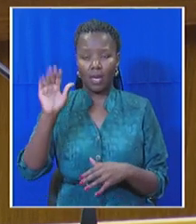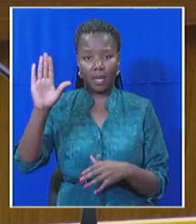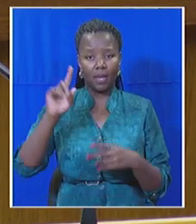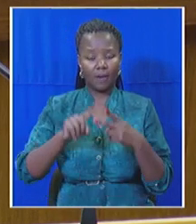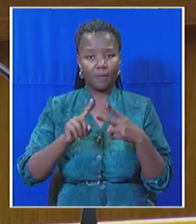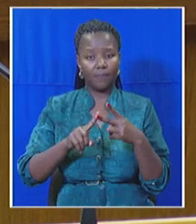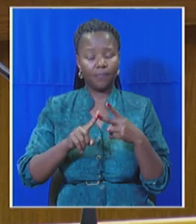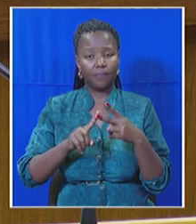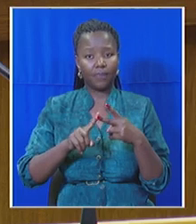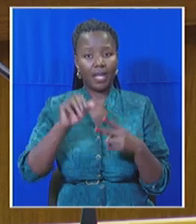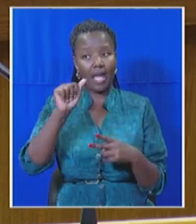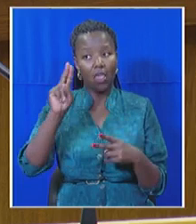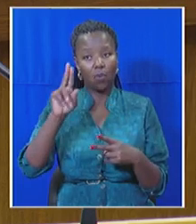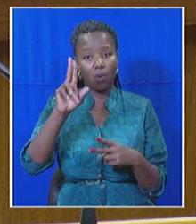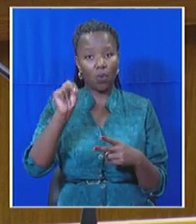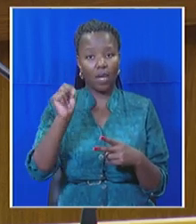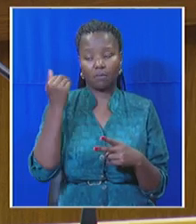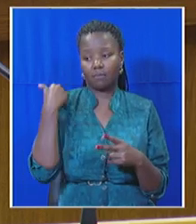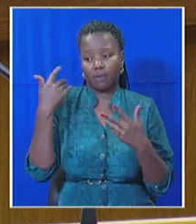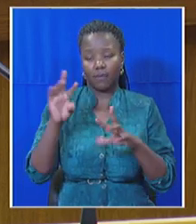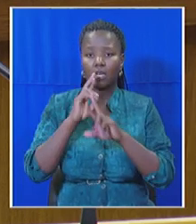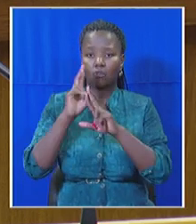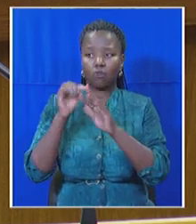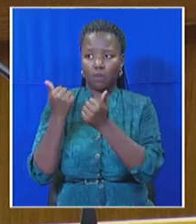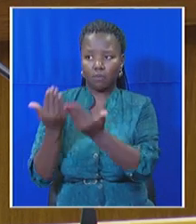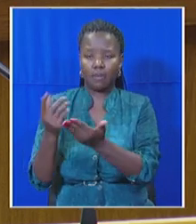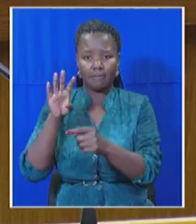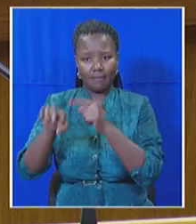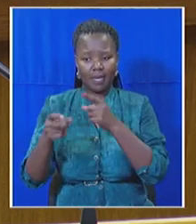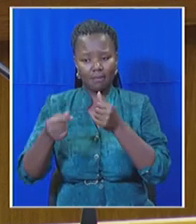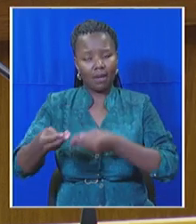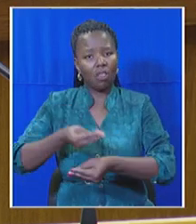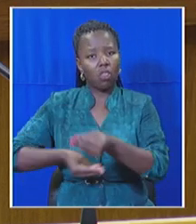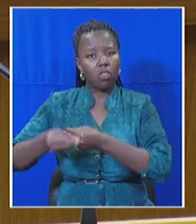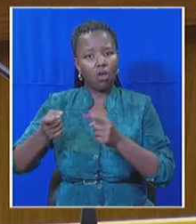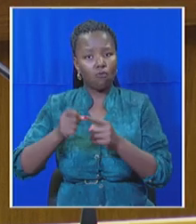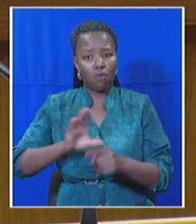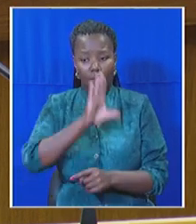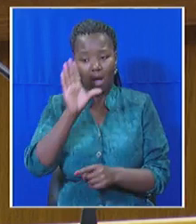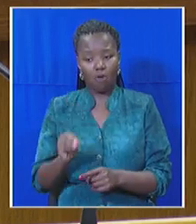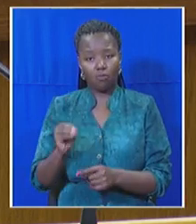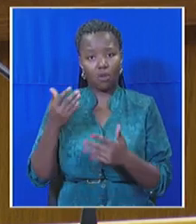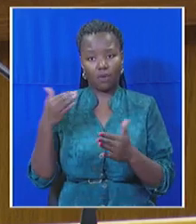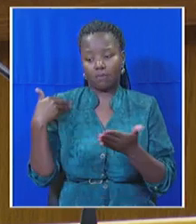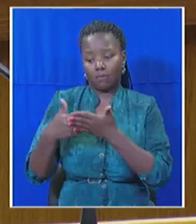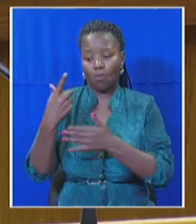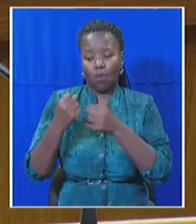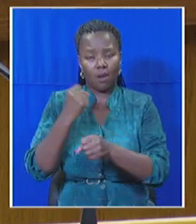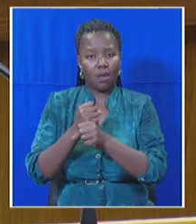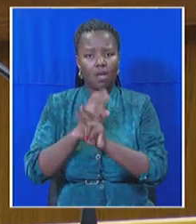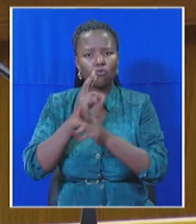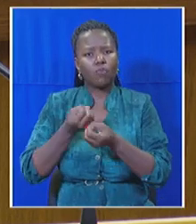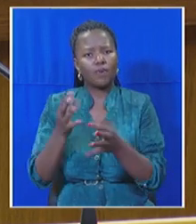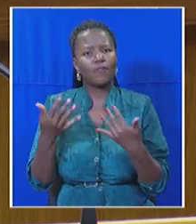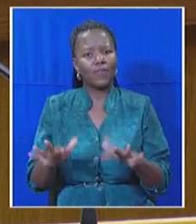Economic Commission high-level panel reports illicit financial flows from Africa has been released from more than a year now, and this department